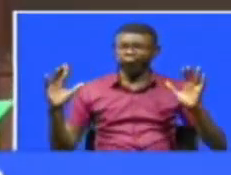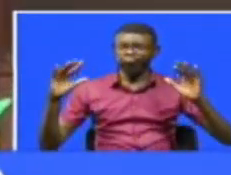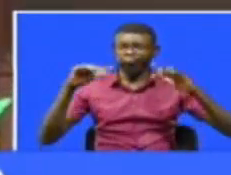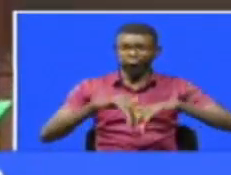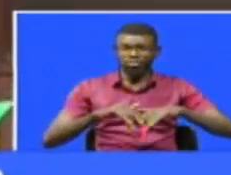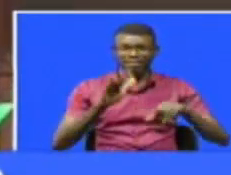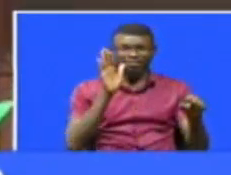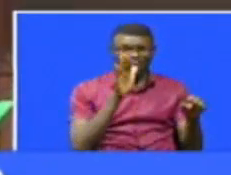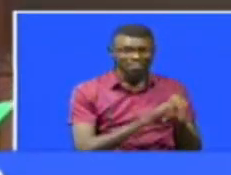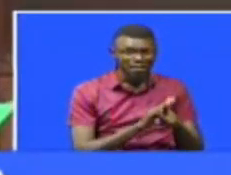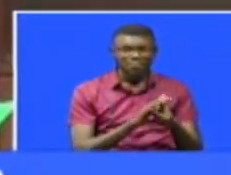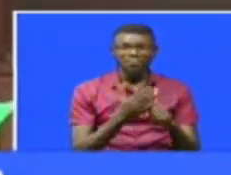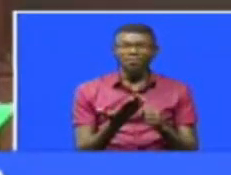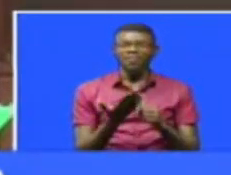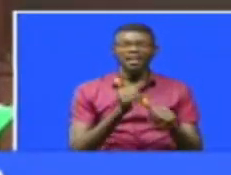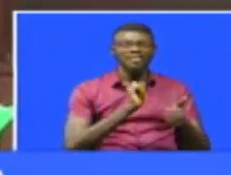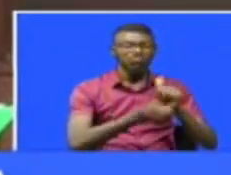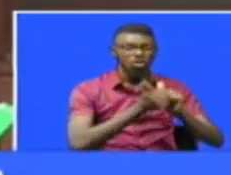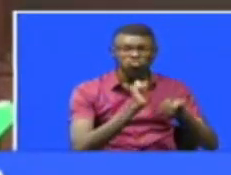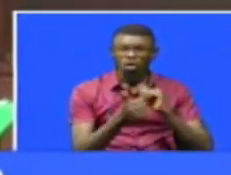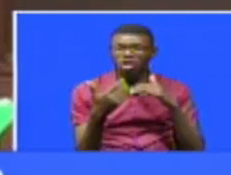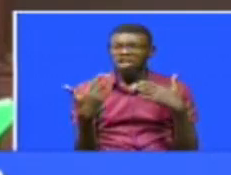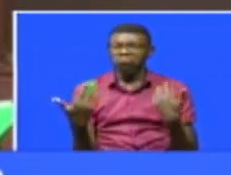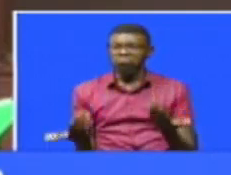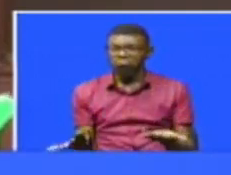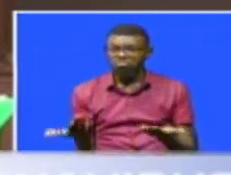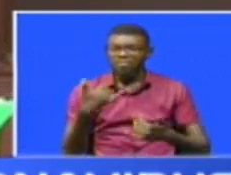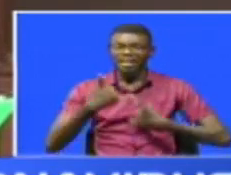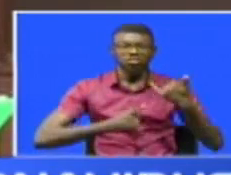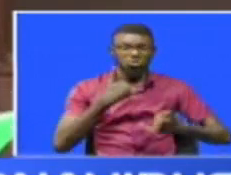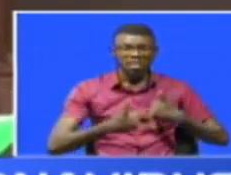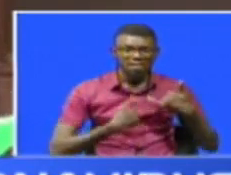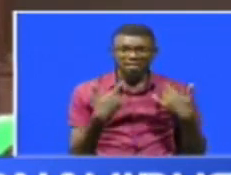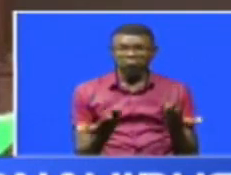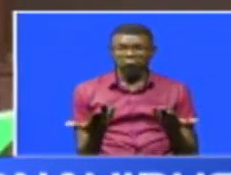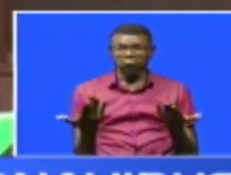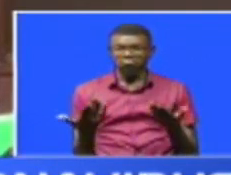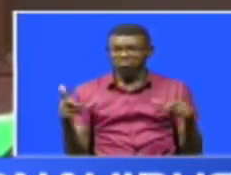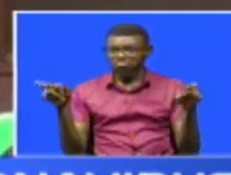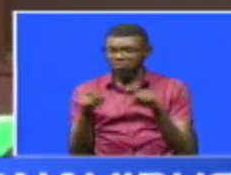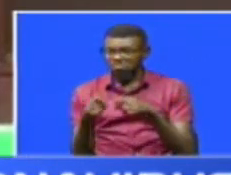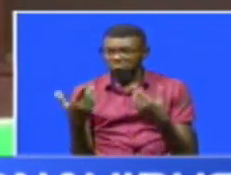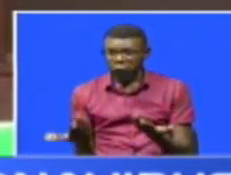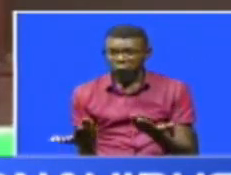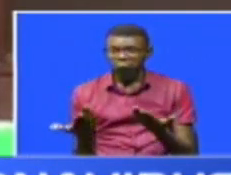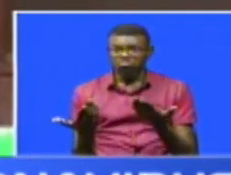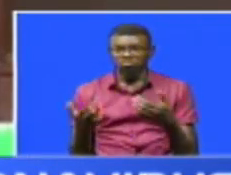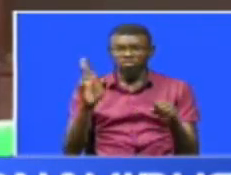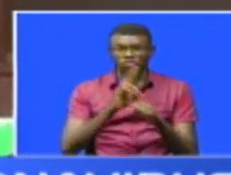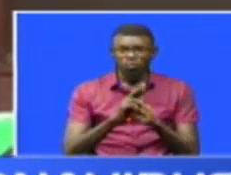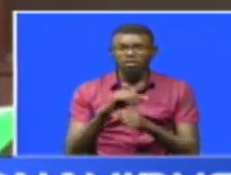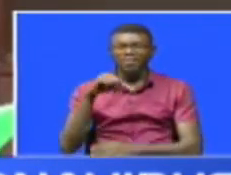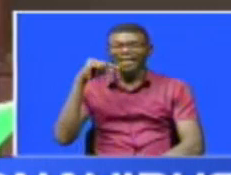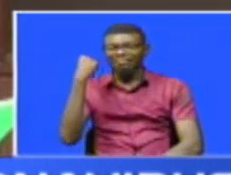kwa watu wengi, iwe ni michezo, iwe ni mambo ya kujiburudisha, iwe ni mambo ya kutumia muguka